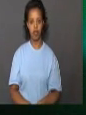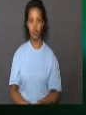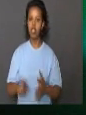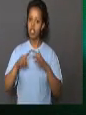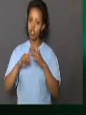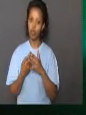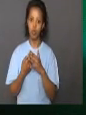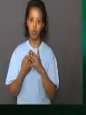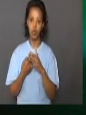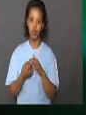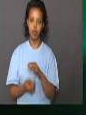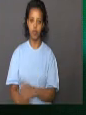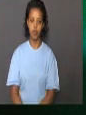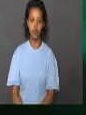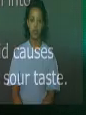Begin.